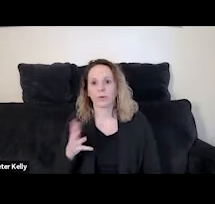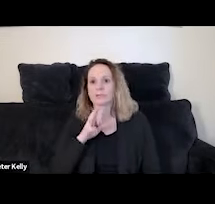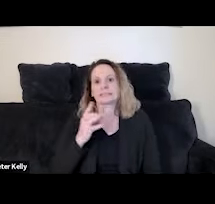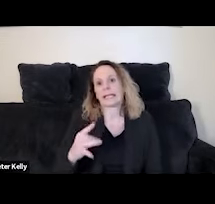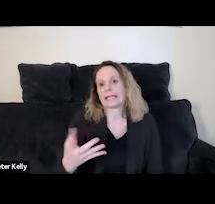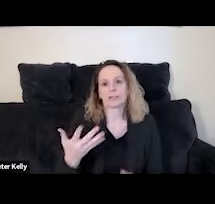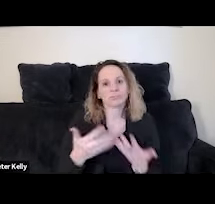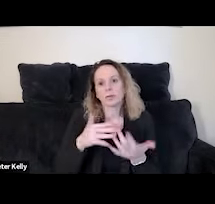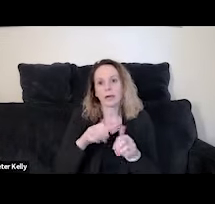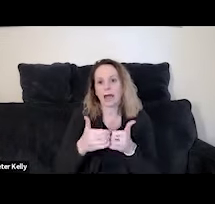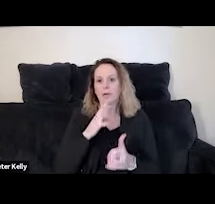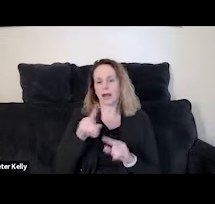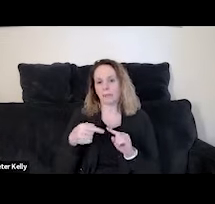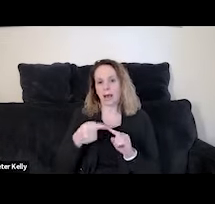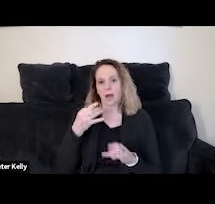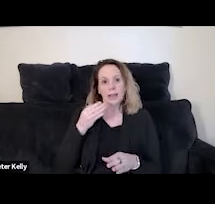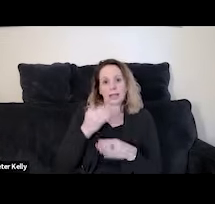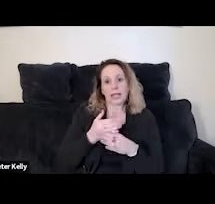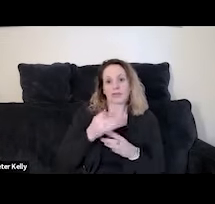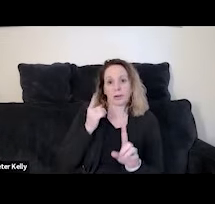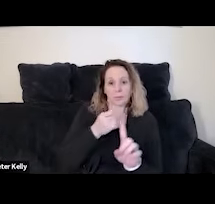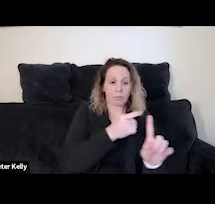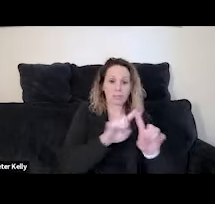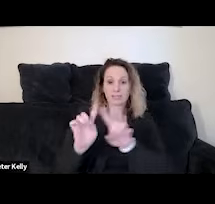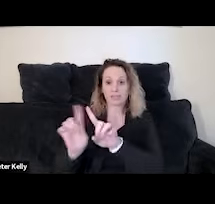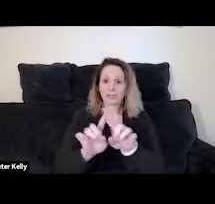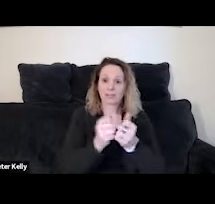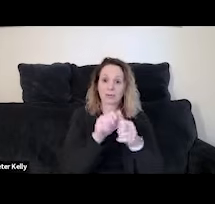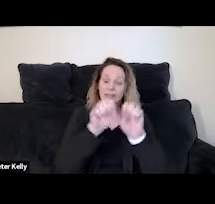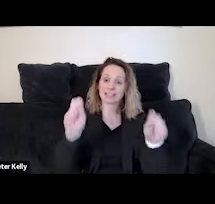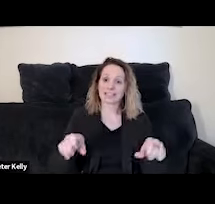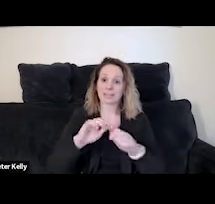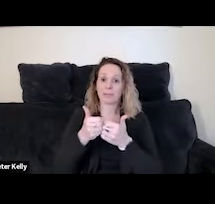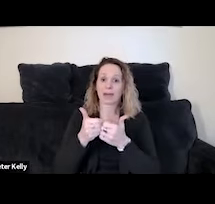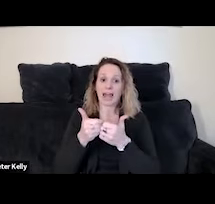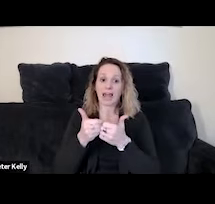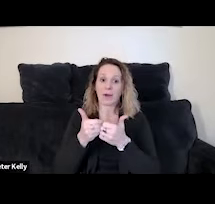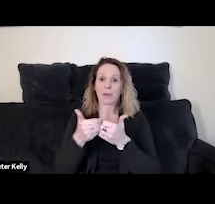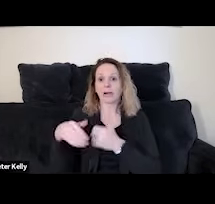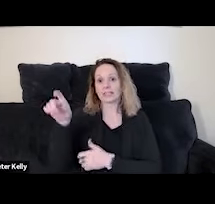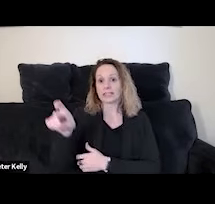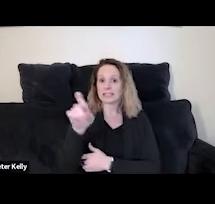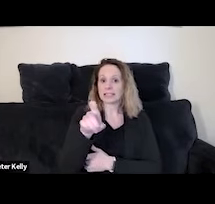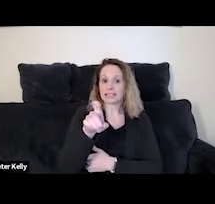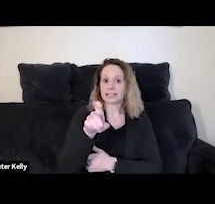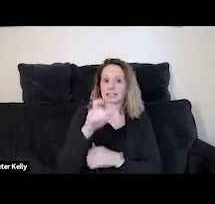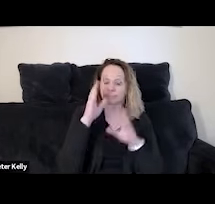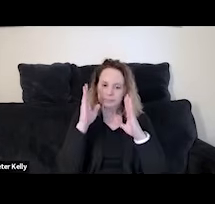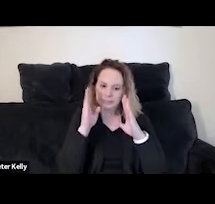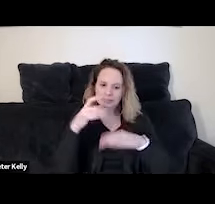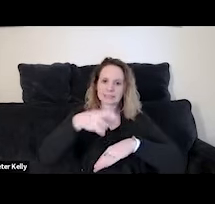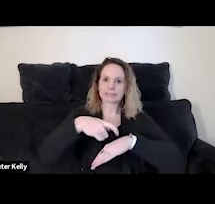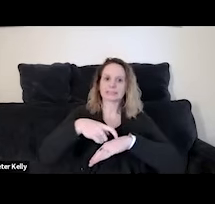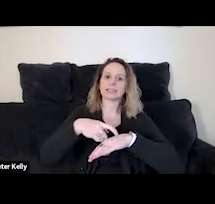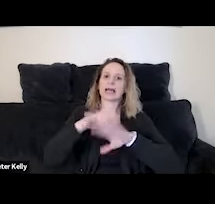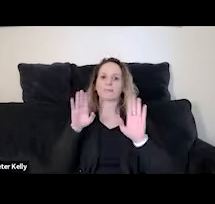18-year-olds and how the interruption points are different within a system, but how they need attention and time in order to